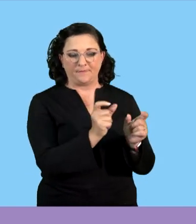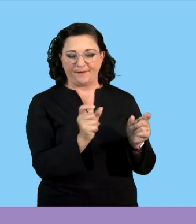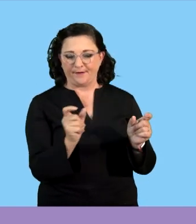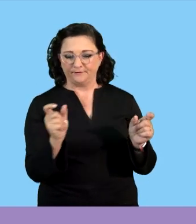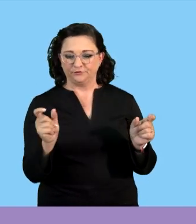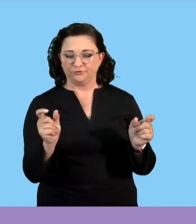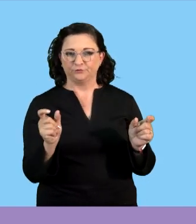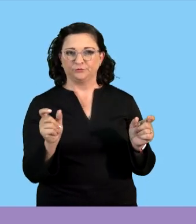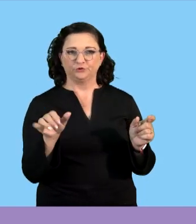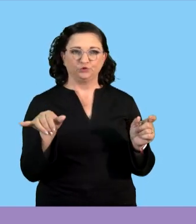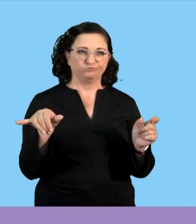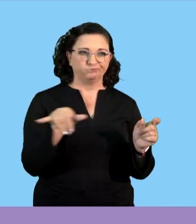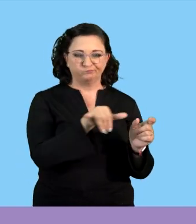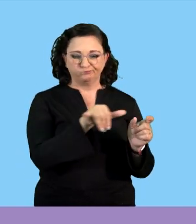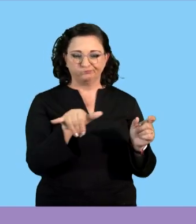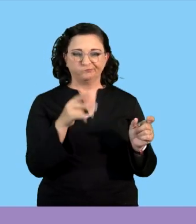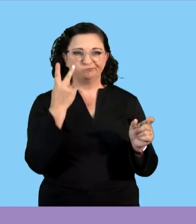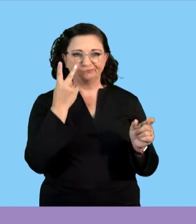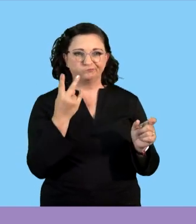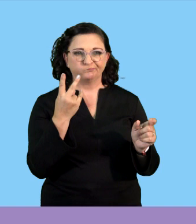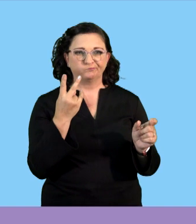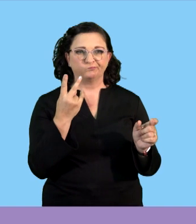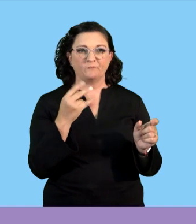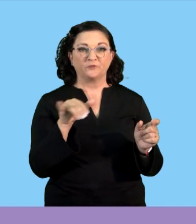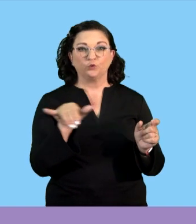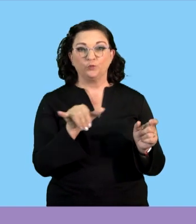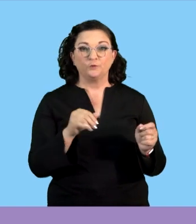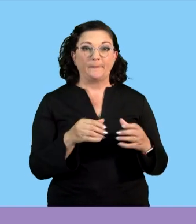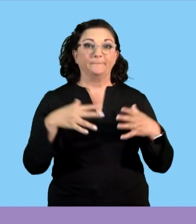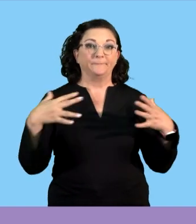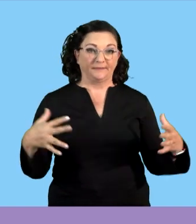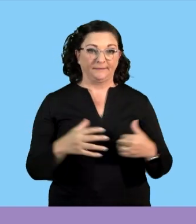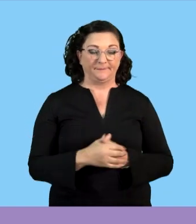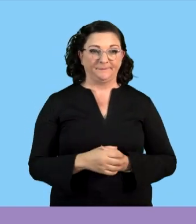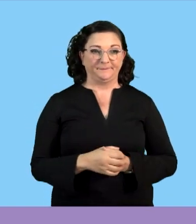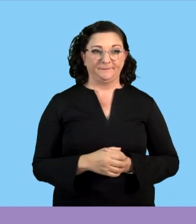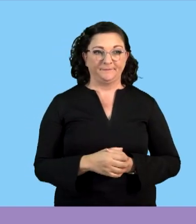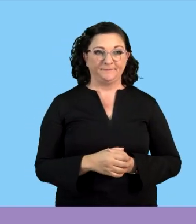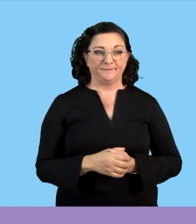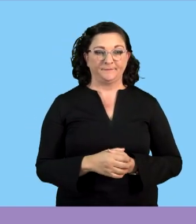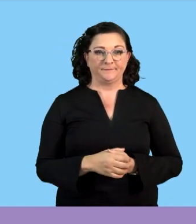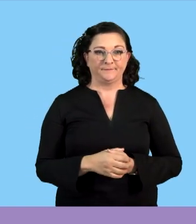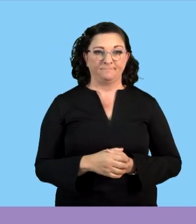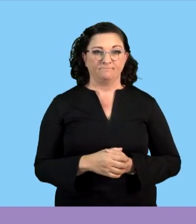the mass, which decimal is actually bigger there.